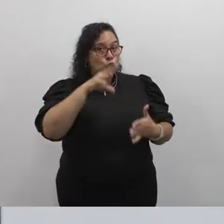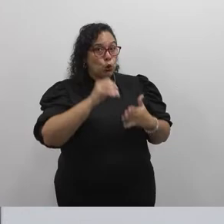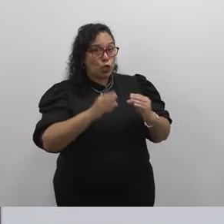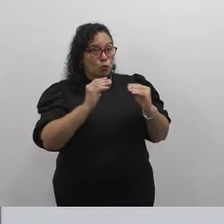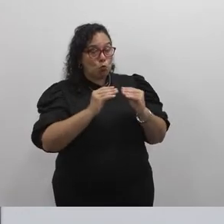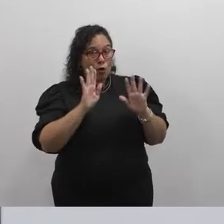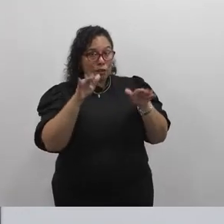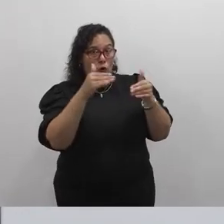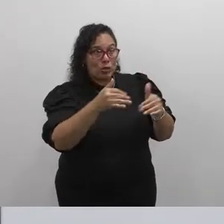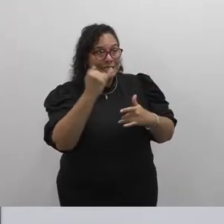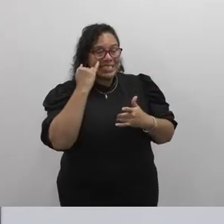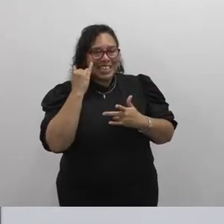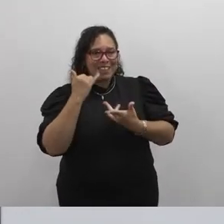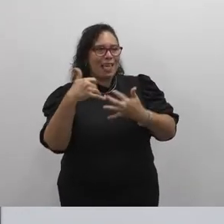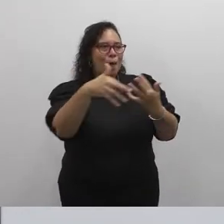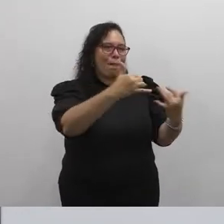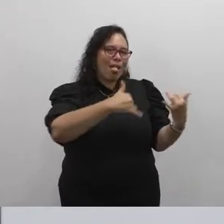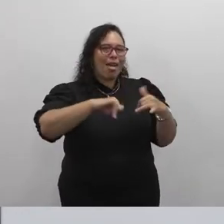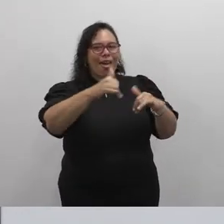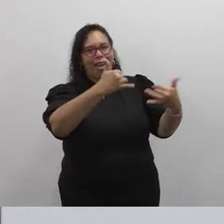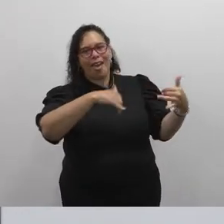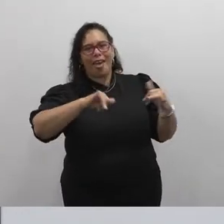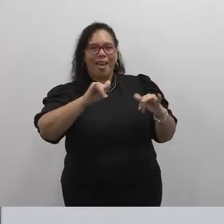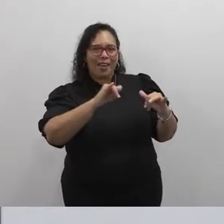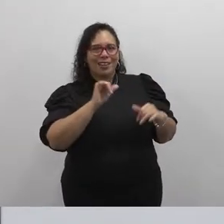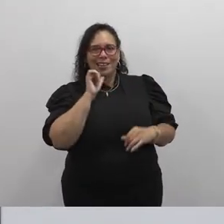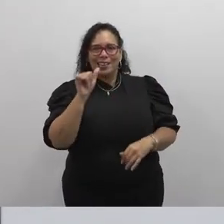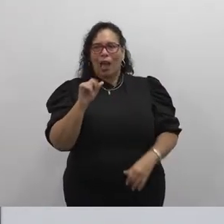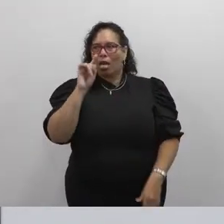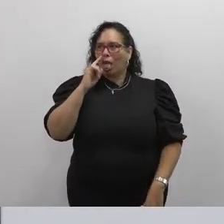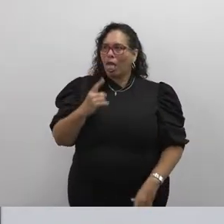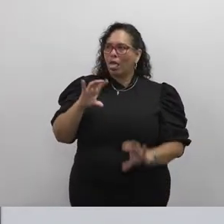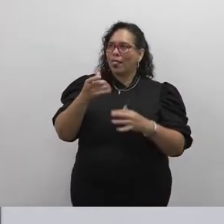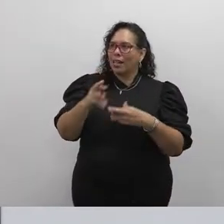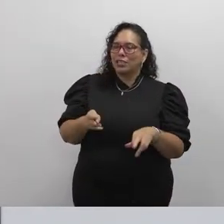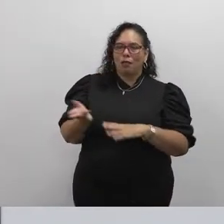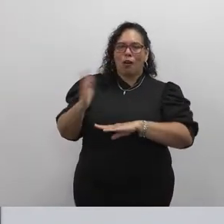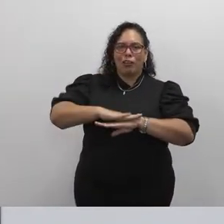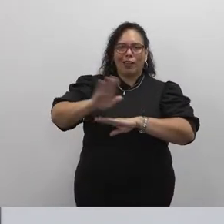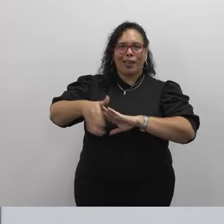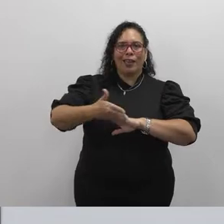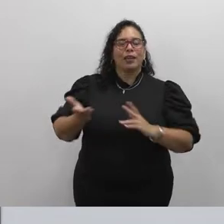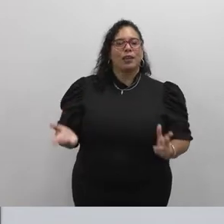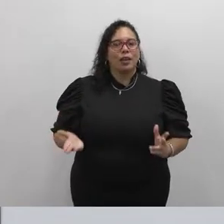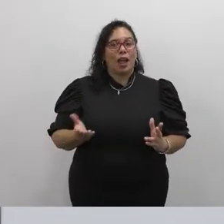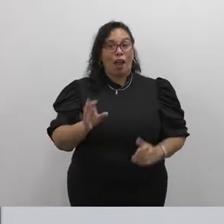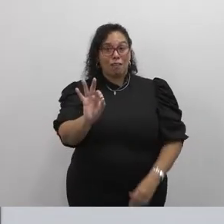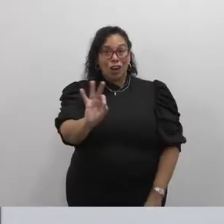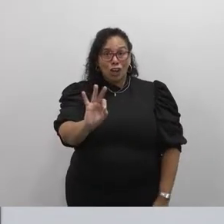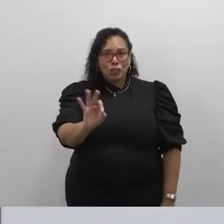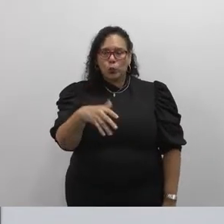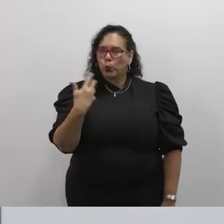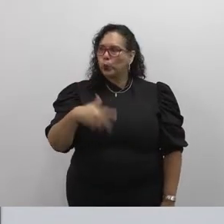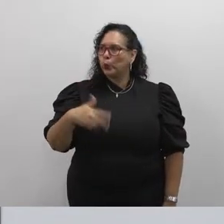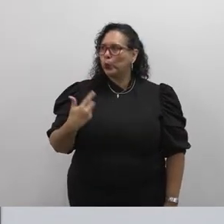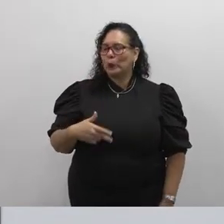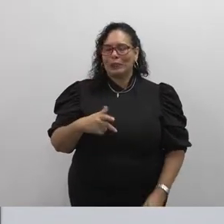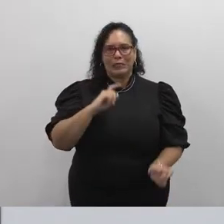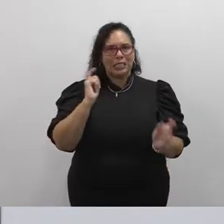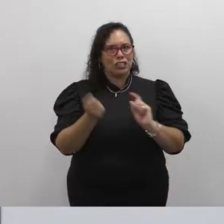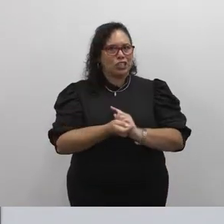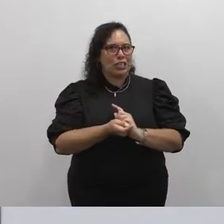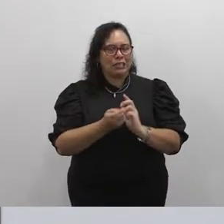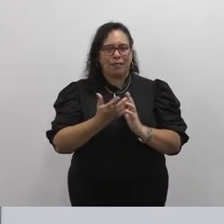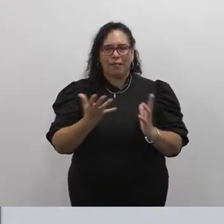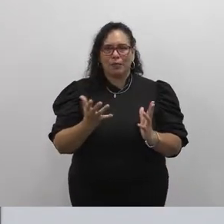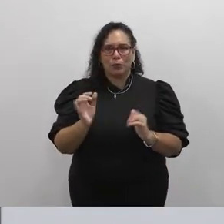they're engaged in some play throughout the day versus just sitting in the classroom. You know, I referenced furniture, which is an absolute game changer for our district as well,